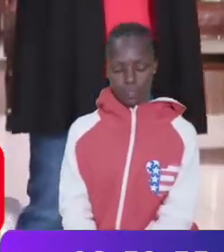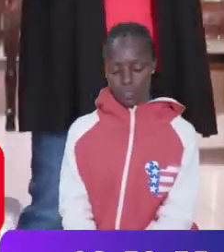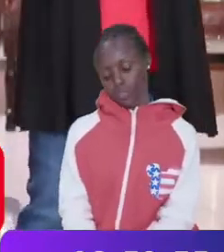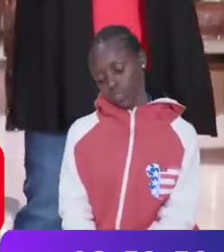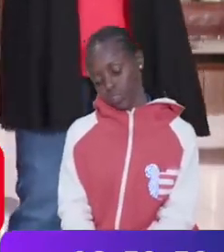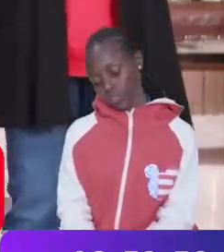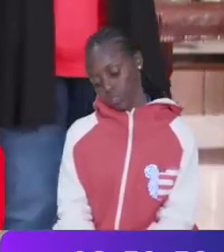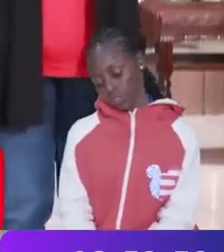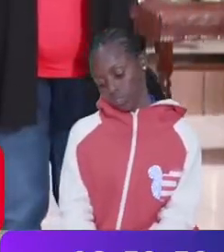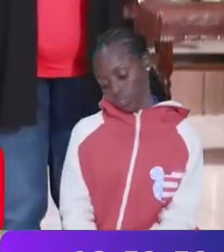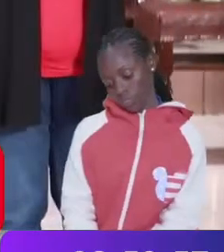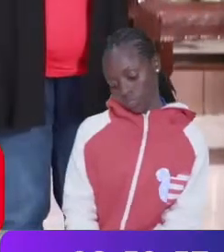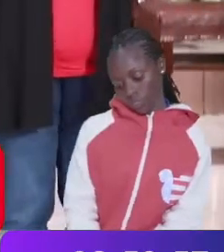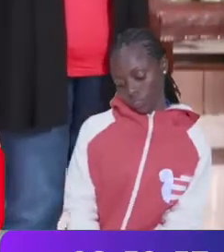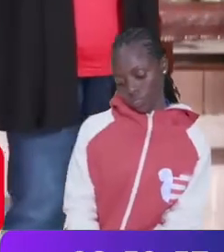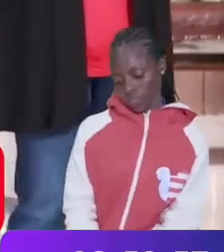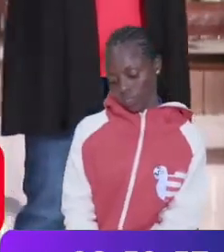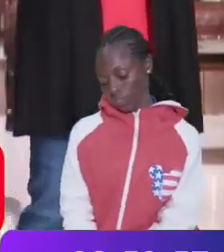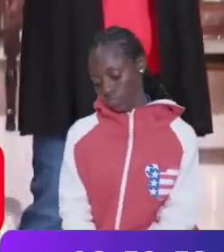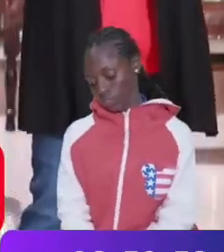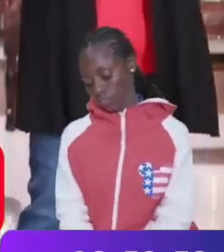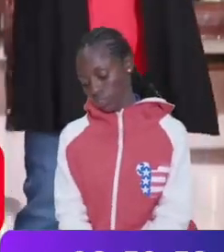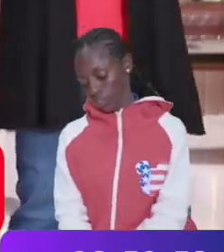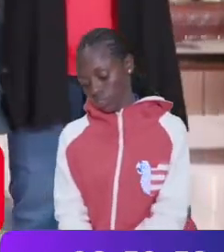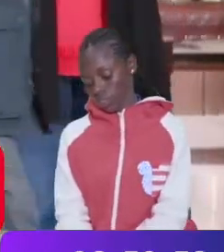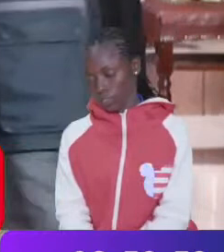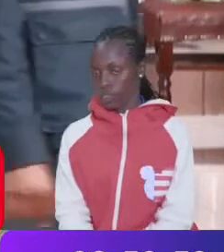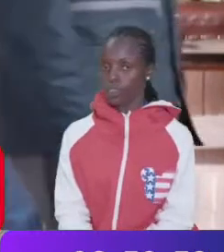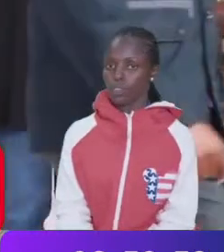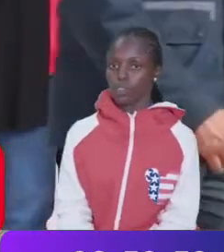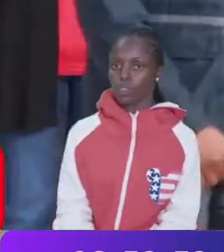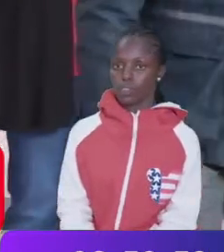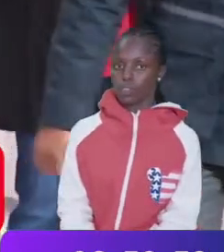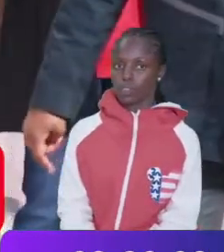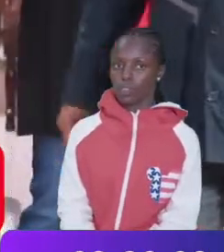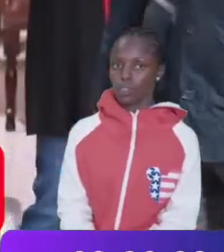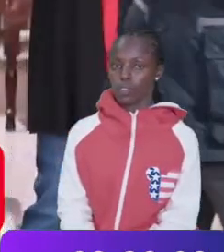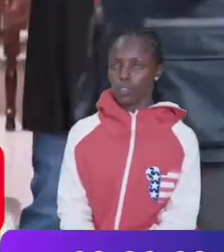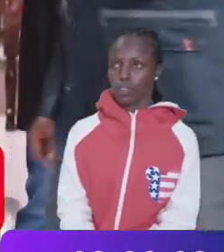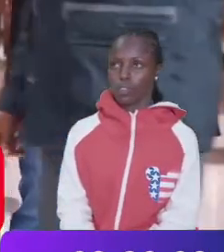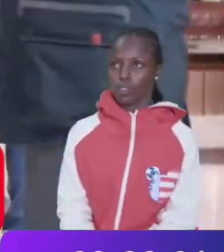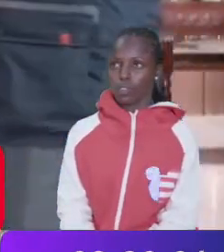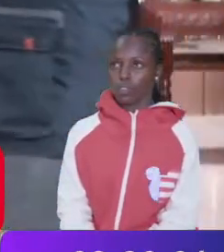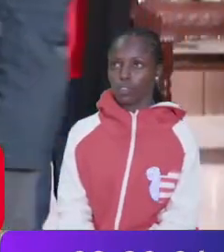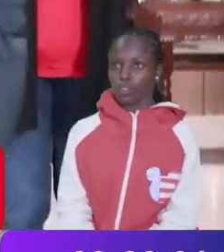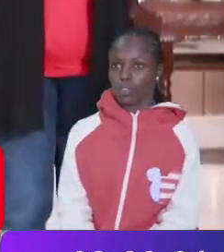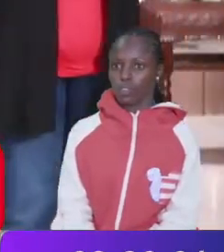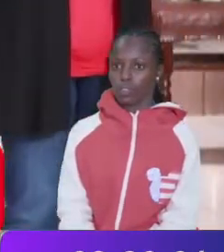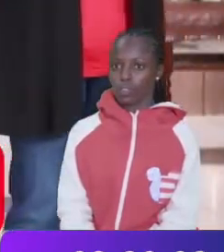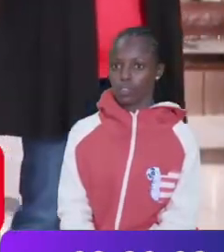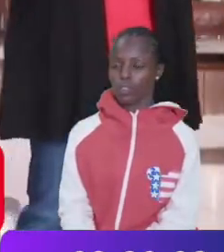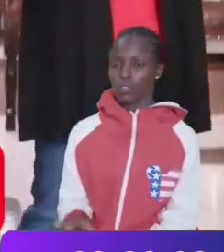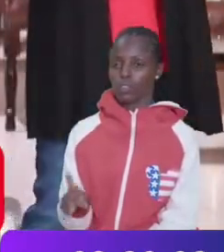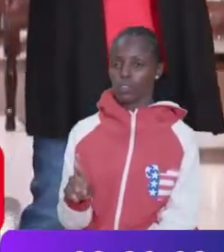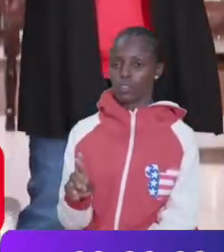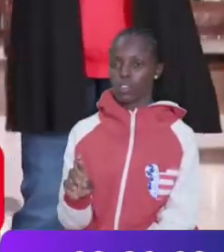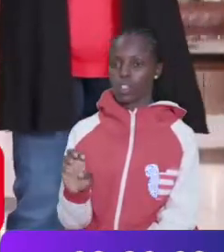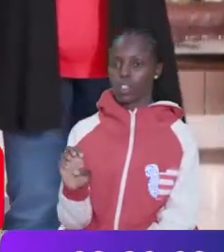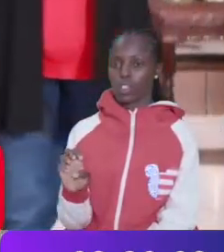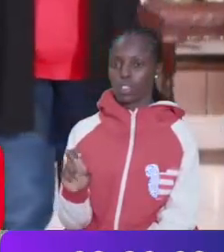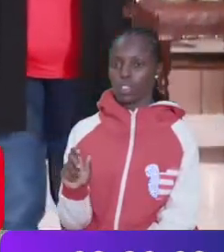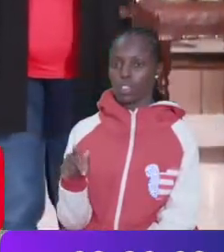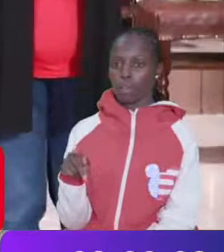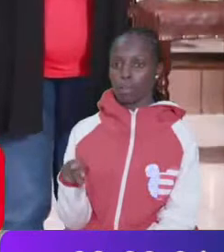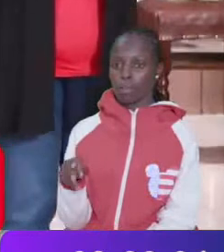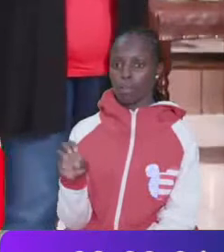Tell him to repent of your sins. Repent of your sins before the Lord today. Yes, Lord, we repent. Yes, Lord, we